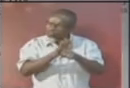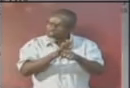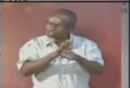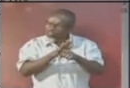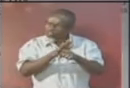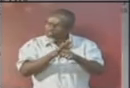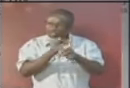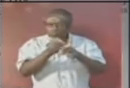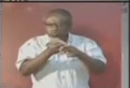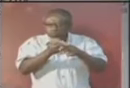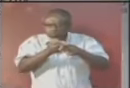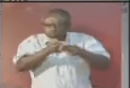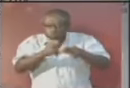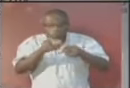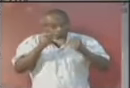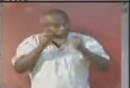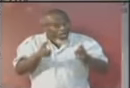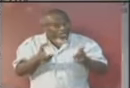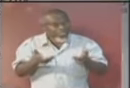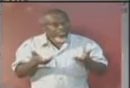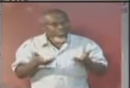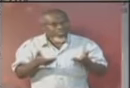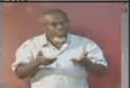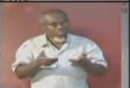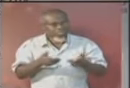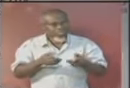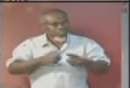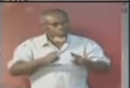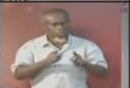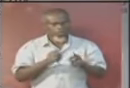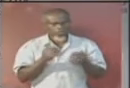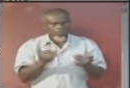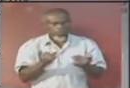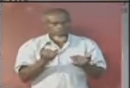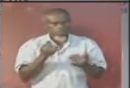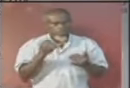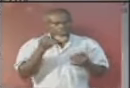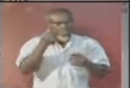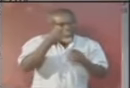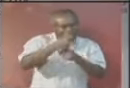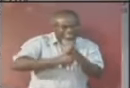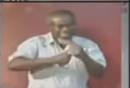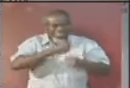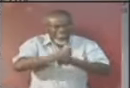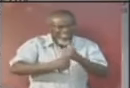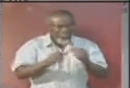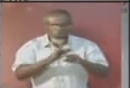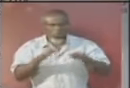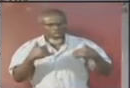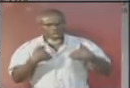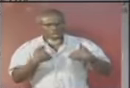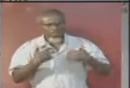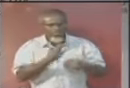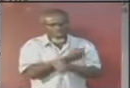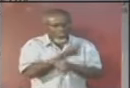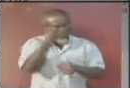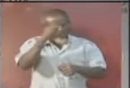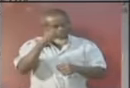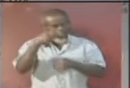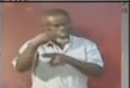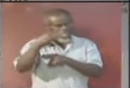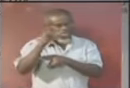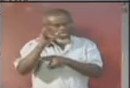but even after several decades, we don't have a vaccine for HIV, we don't have a vaccine for any form